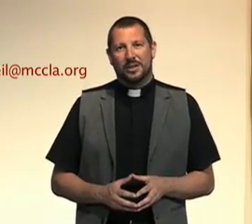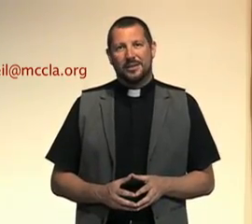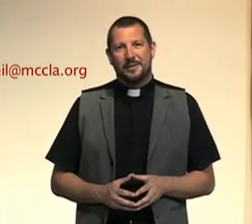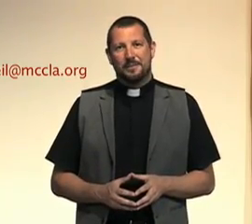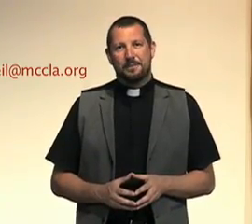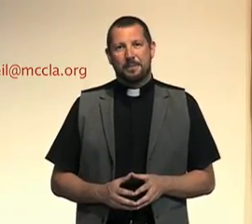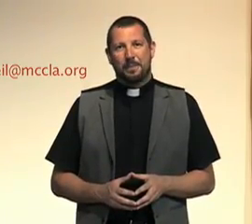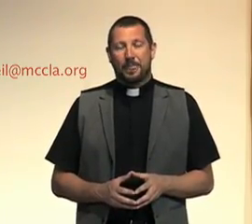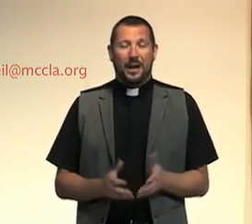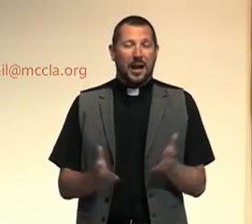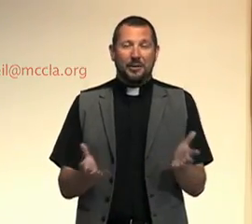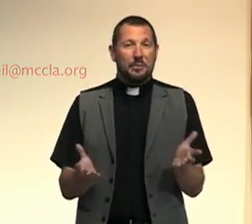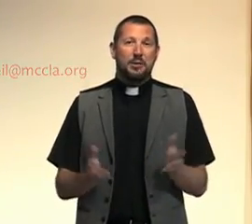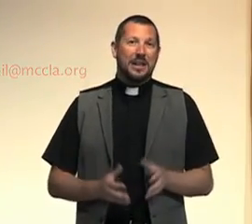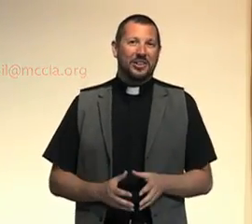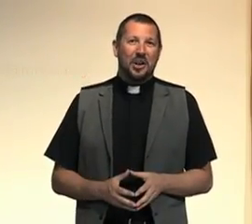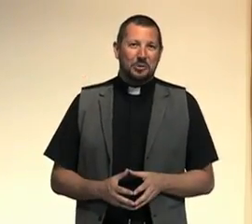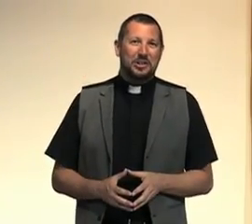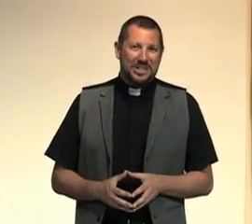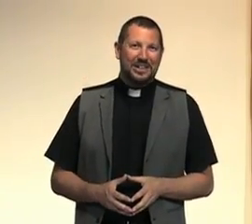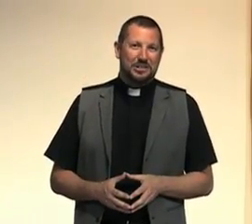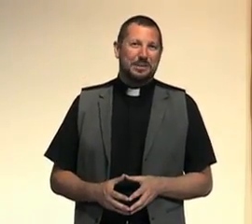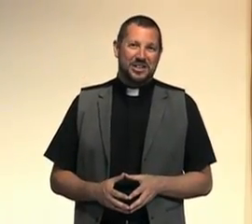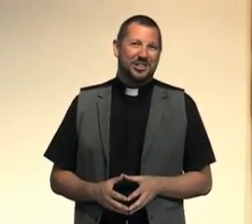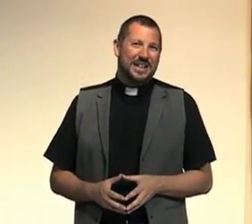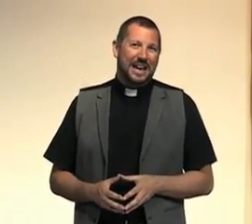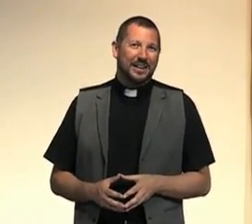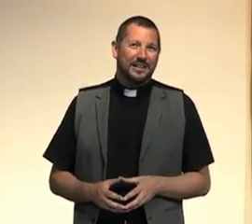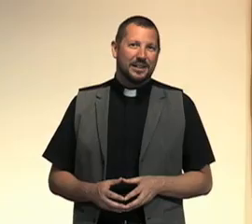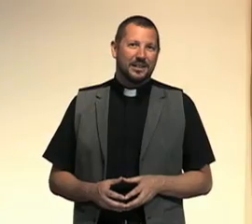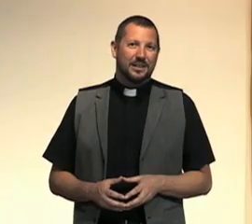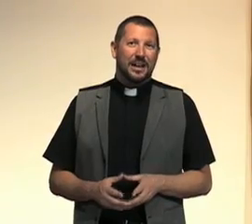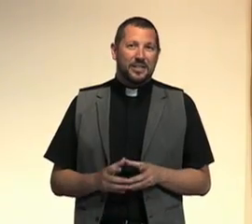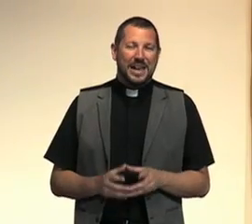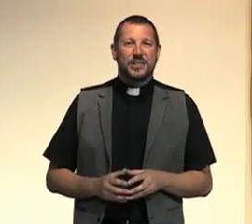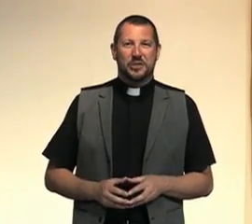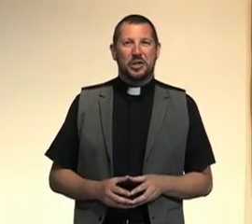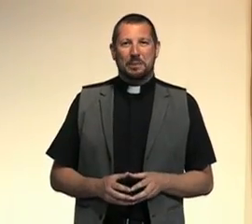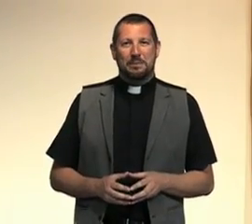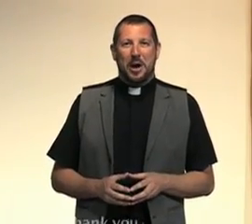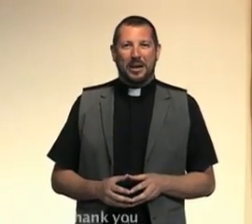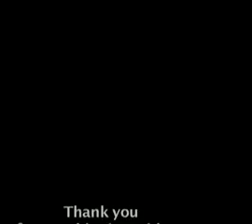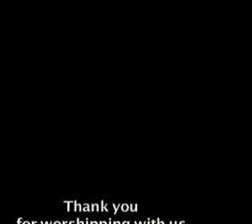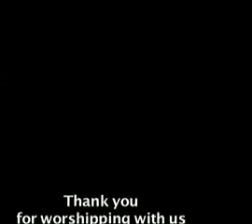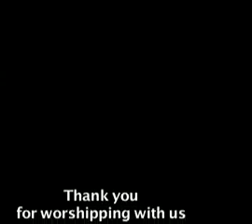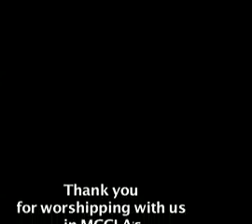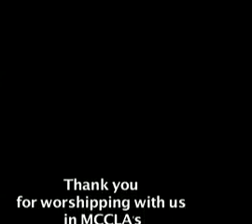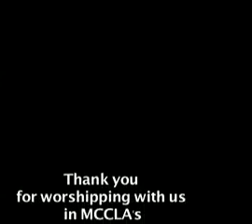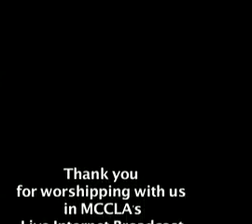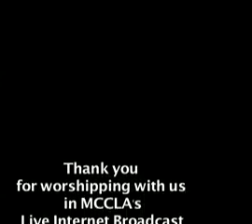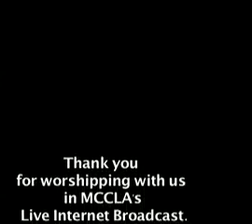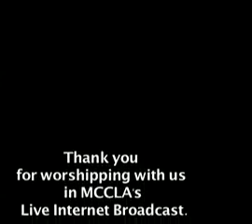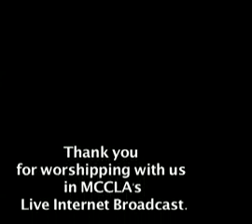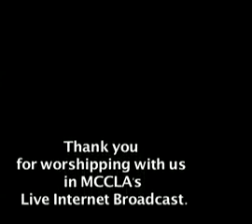revneil@mccla.org. I'm going to pray that God will continue to bless your day, and thanks for stopping by.